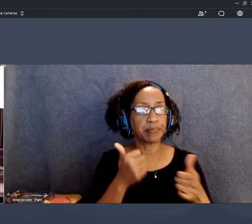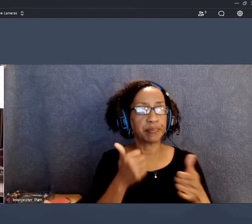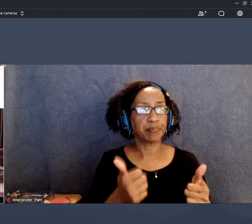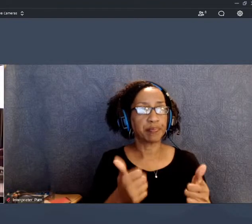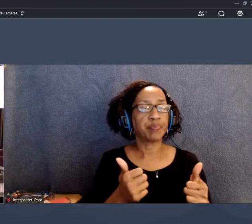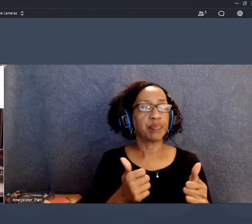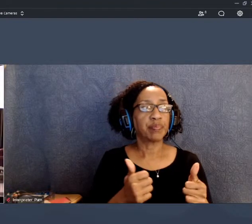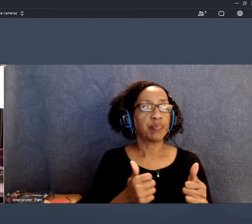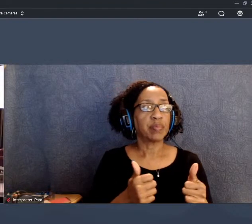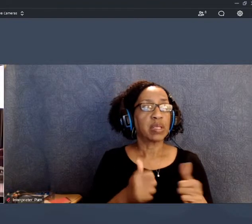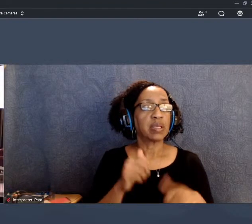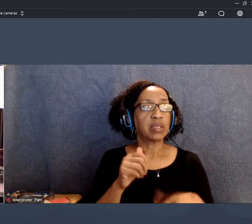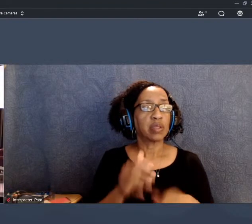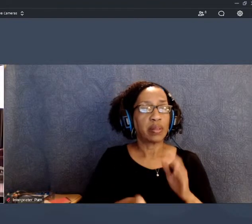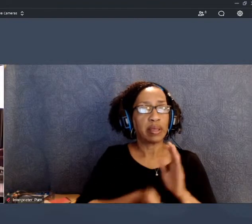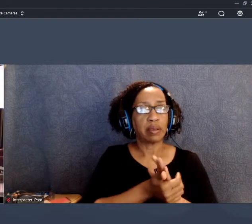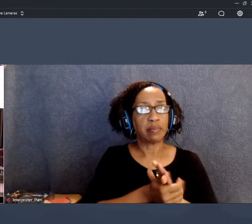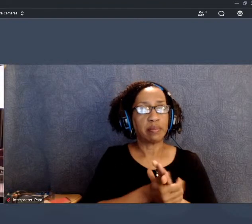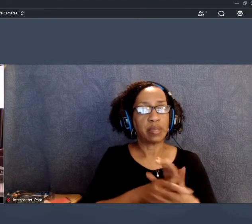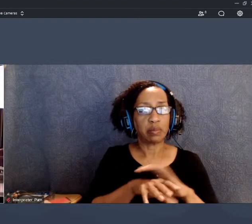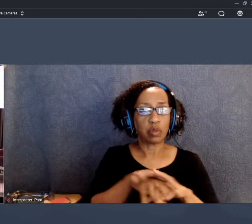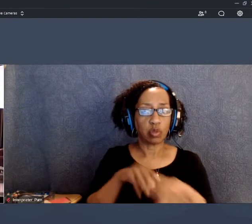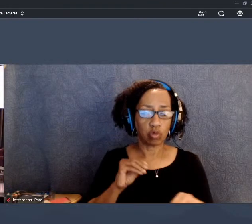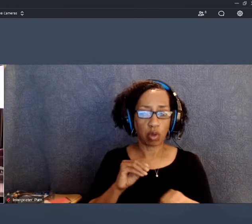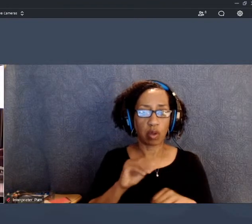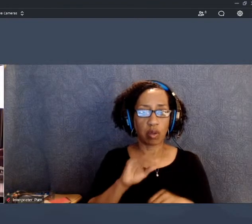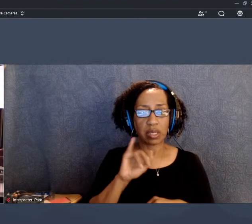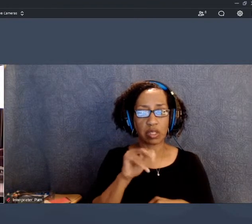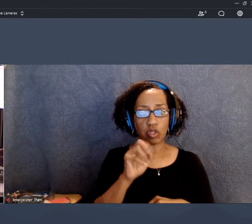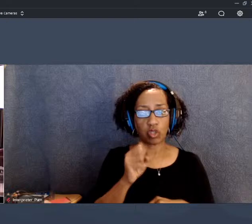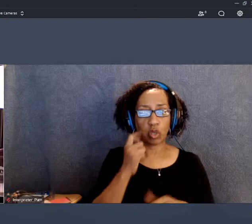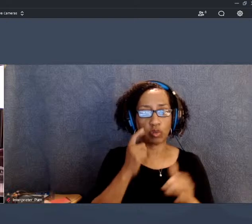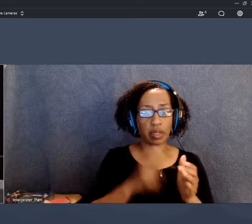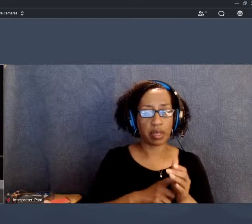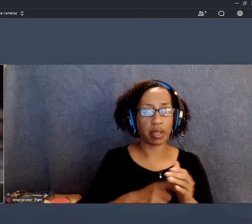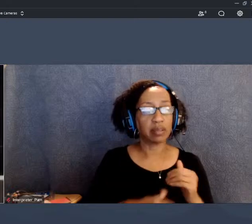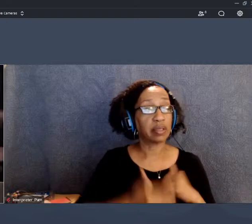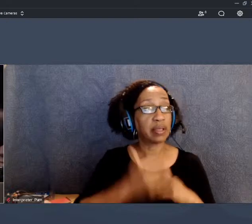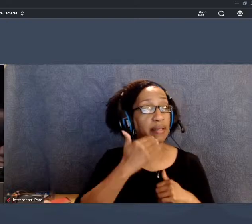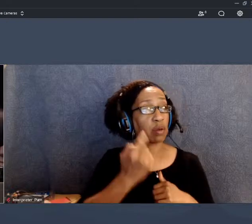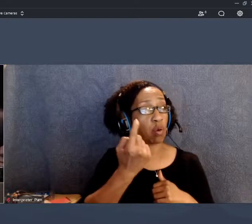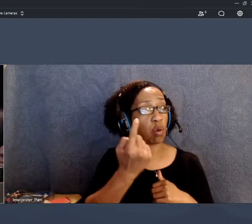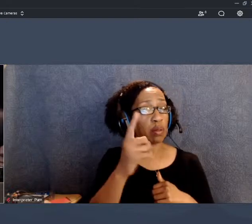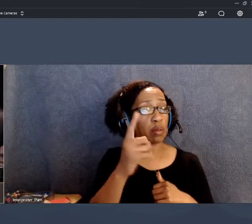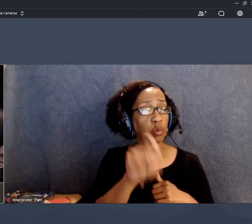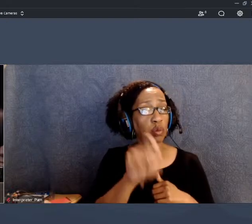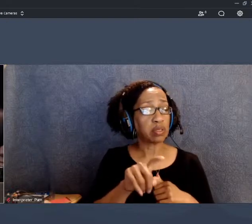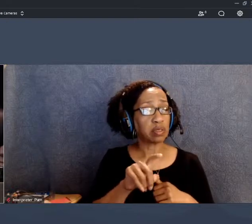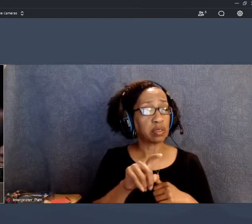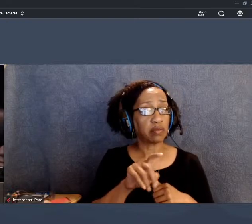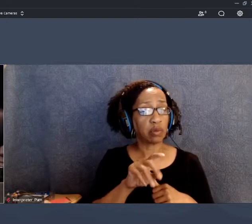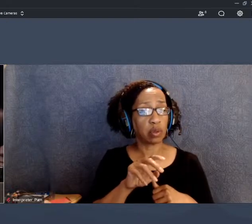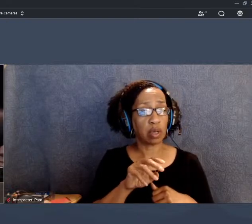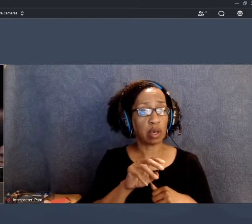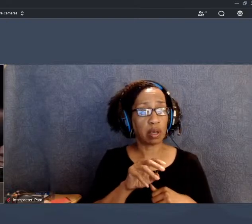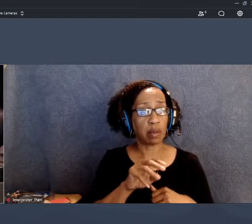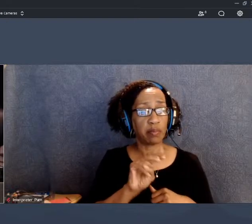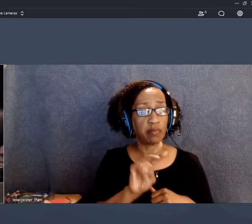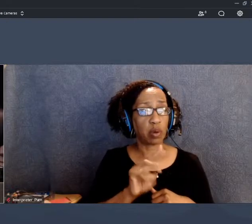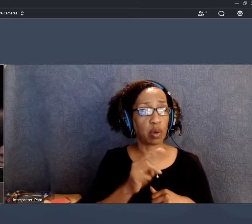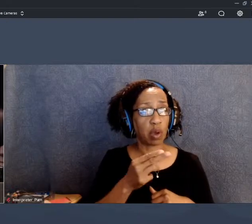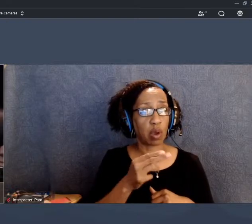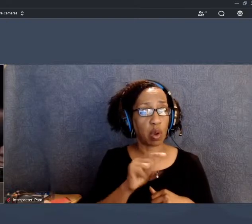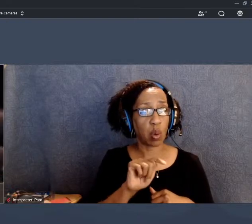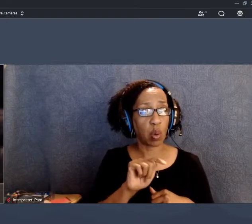withdrawn. Councilman Jones, you're recognized. Thank you, Mr. Chairman. The only question I have, Ms. Whitehead, I know that there's a